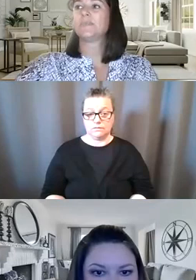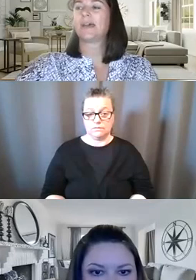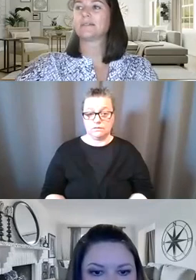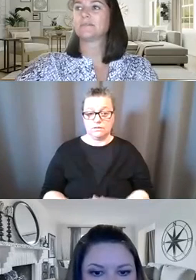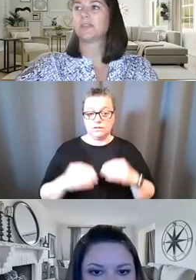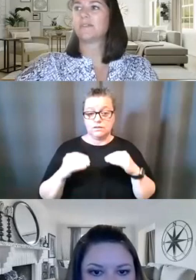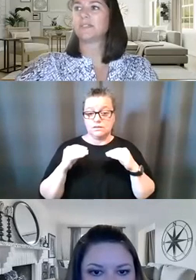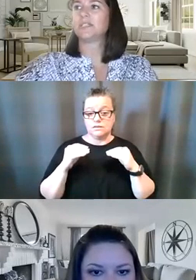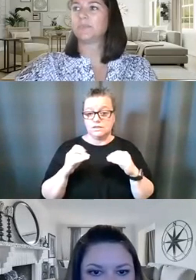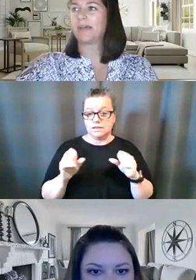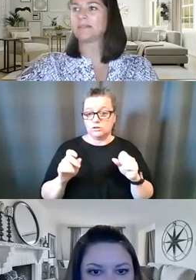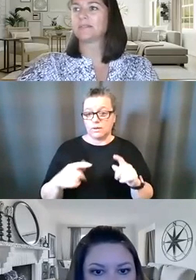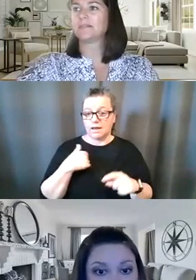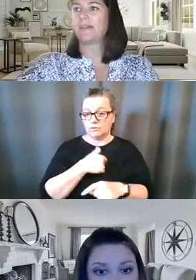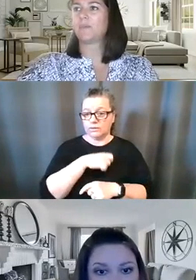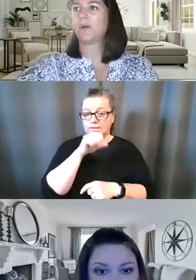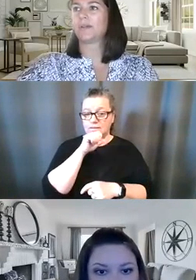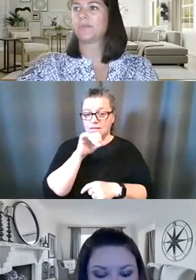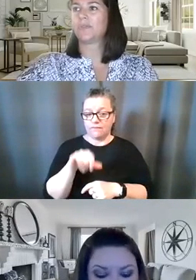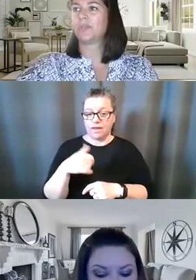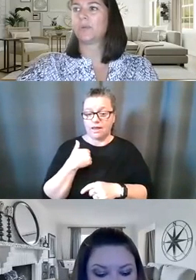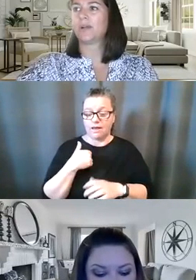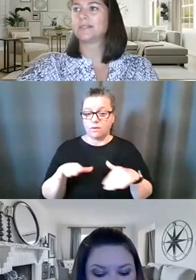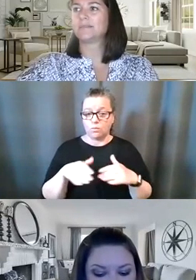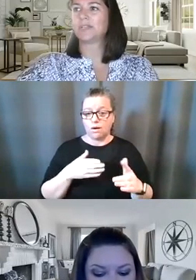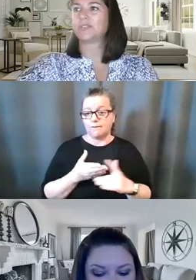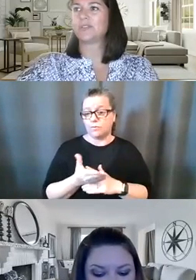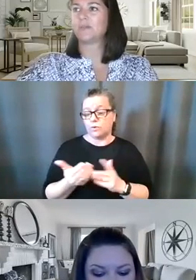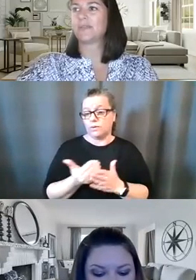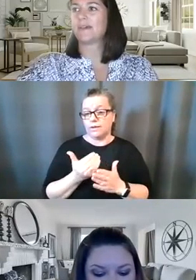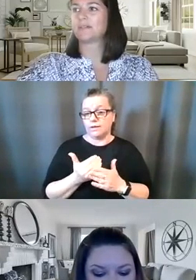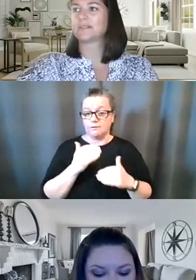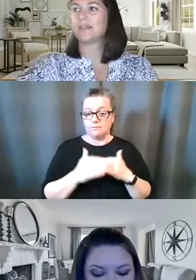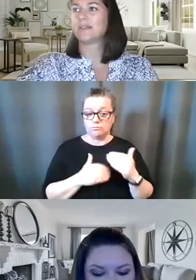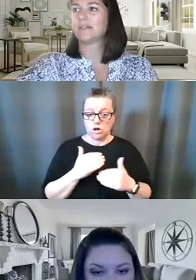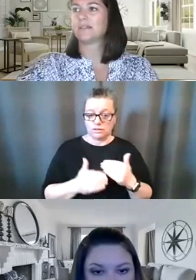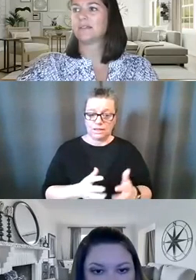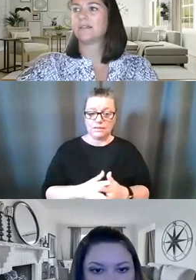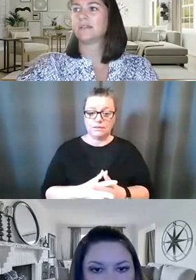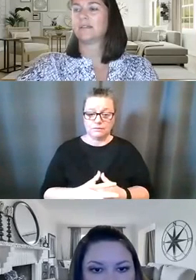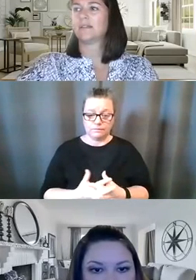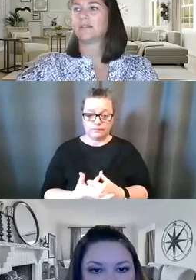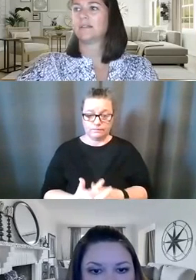Teach backs, we love the teach backs. Have them walk through the new process, make sure they know what that looks like.